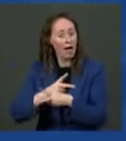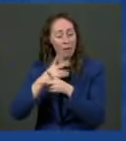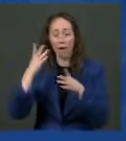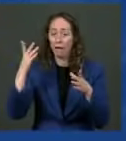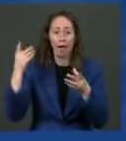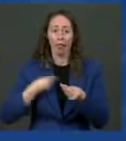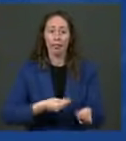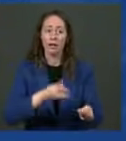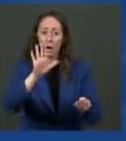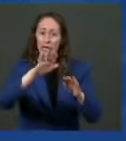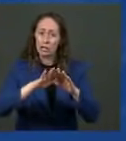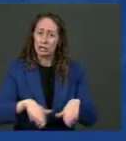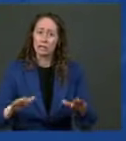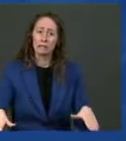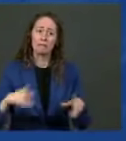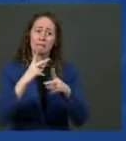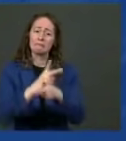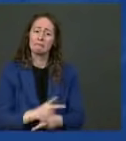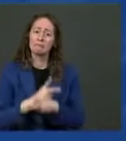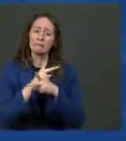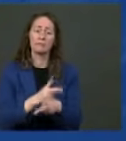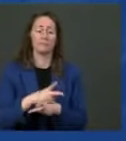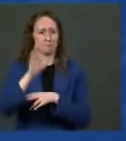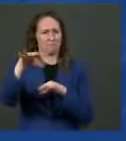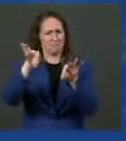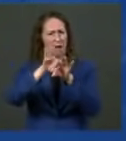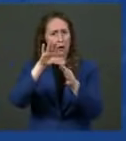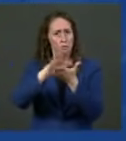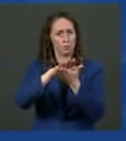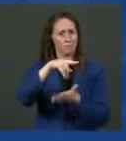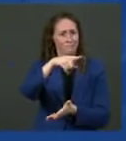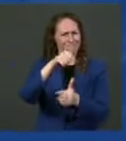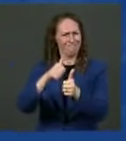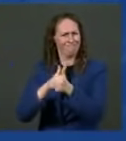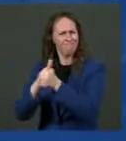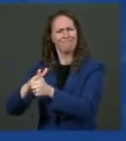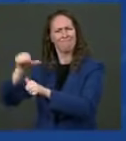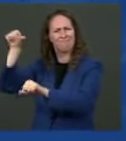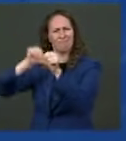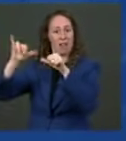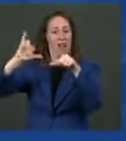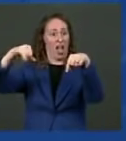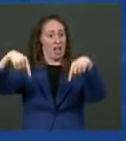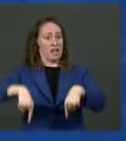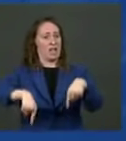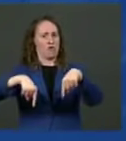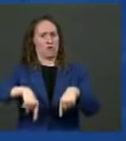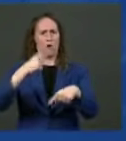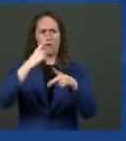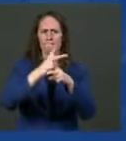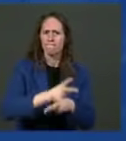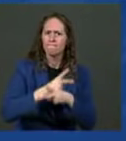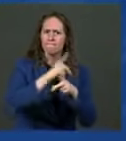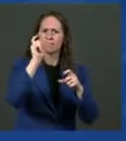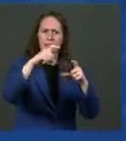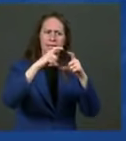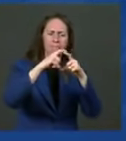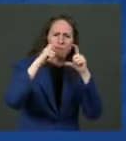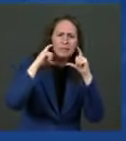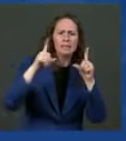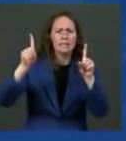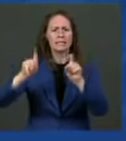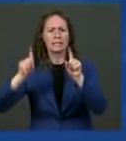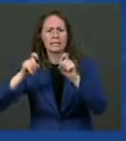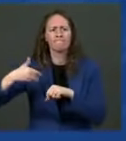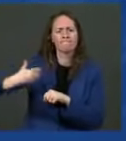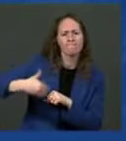schools follow the science, and they are here, and implement safety measures like vaccinations, testing, masking, then children